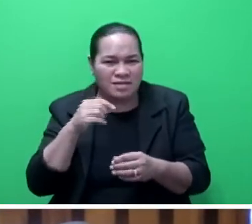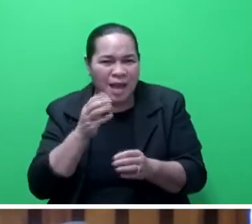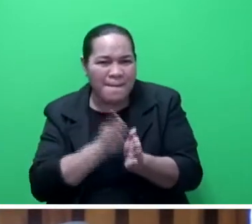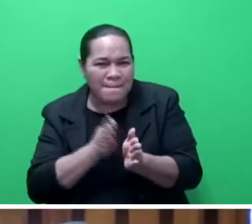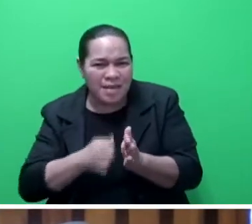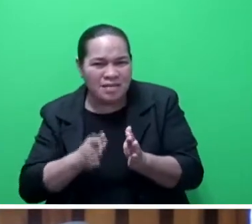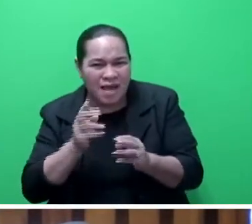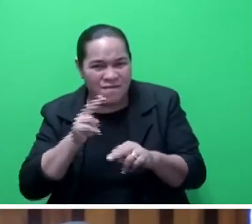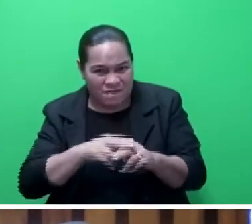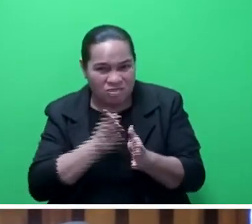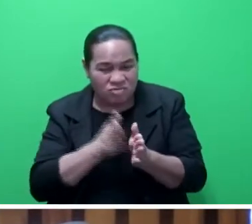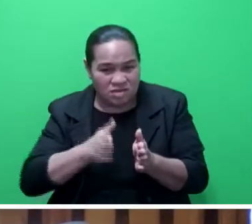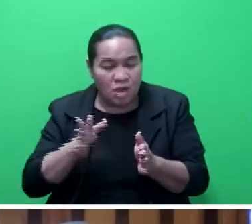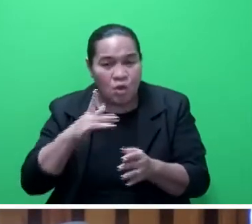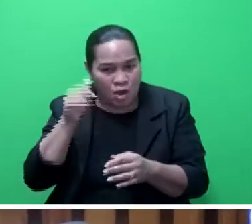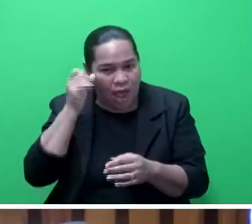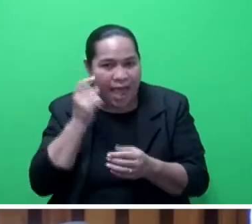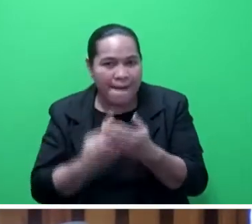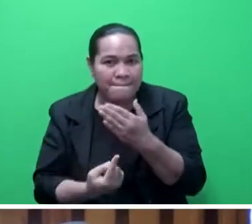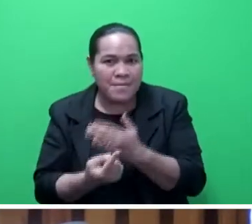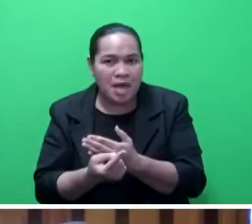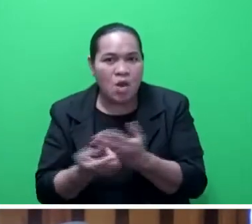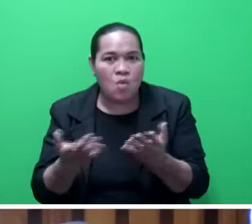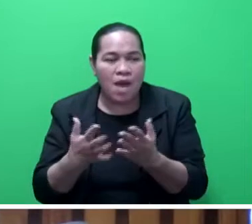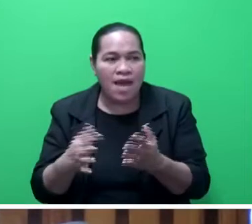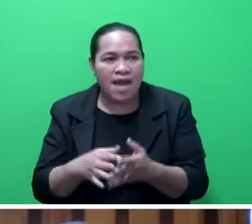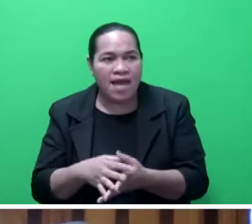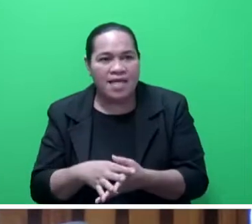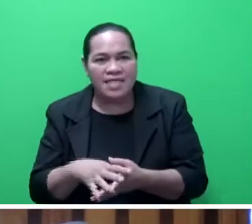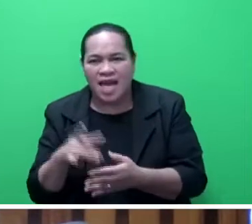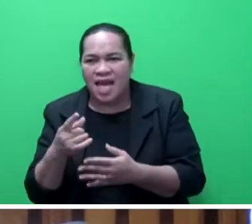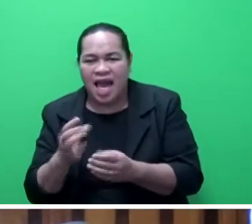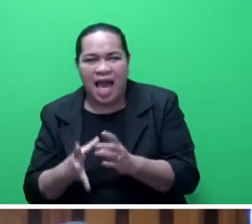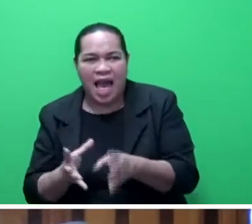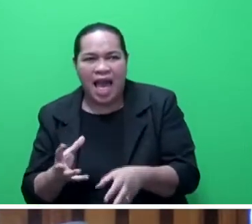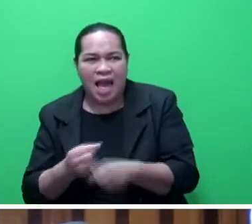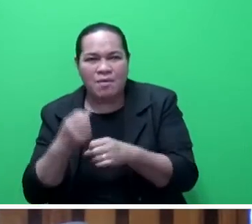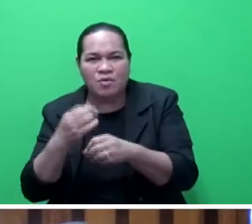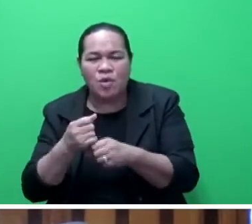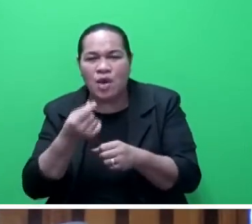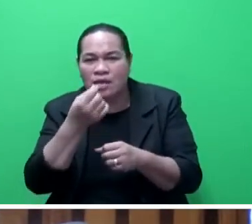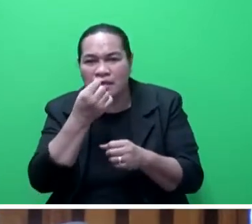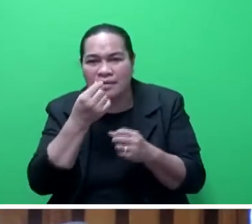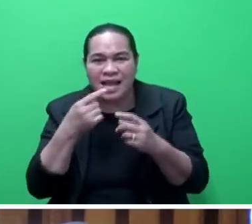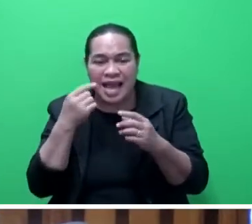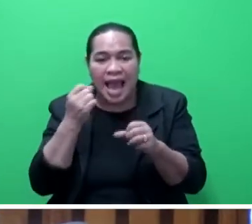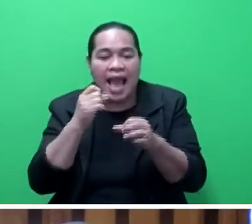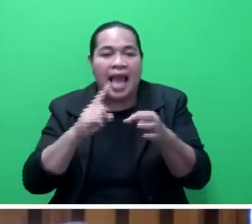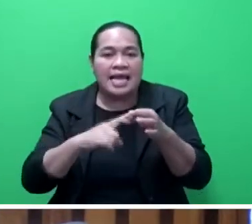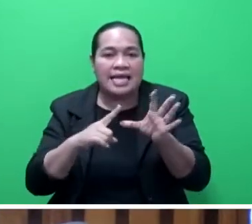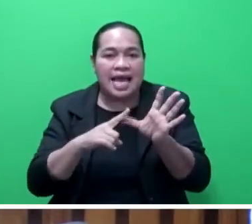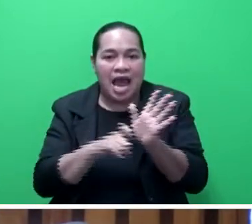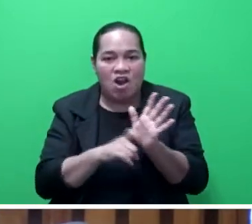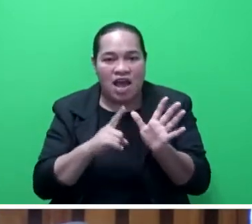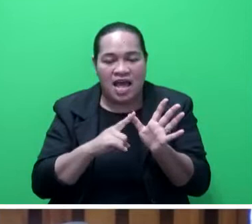FSC. We know what happened with the Indian upgrade that took place during the Garase government, Mr. Speaker, sir.